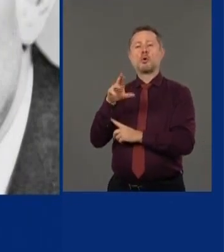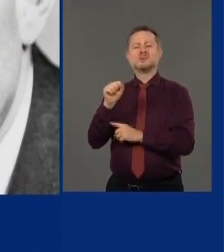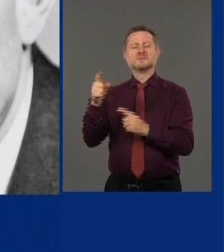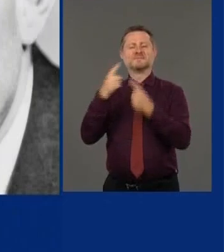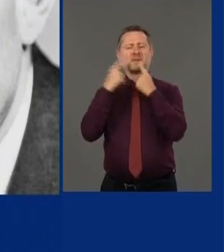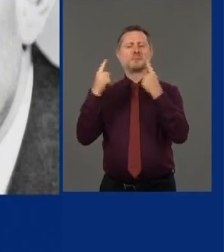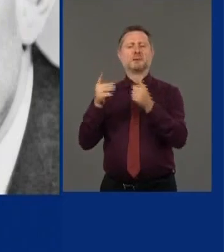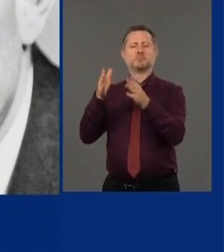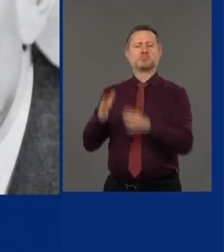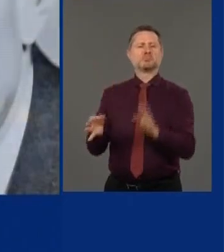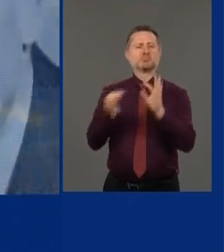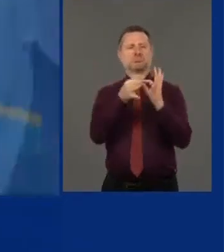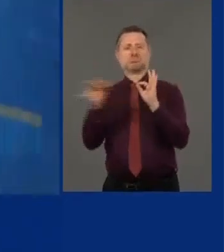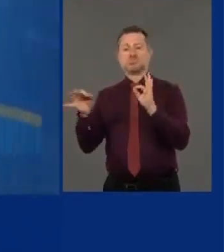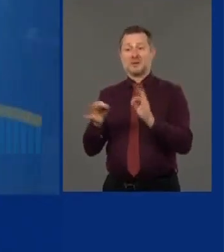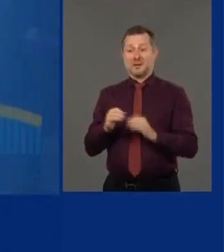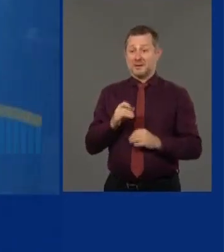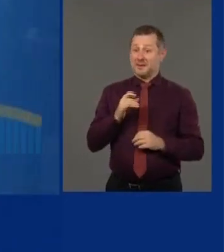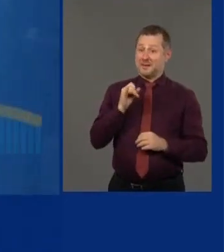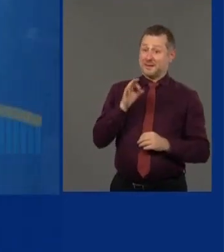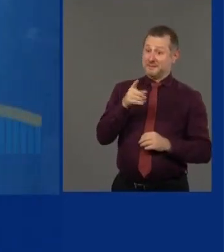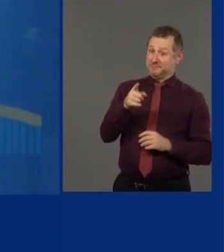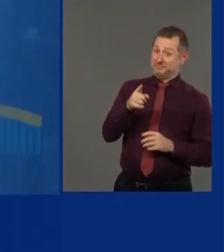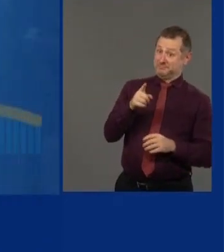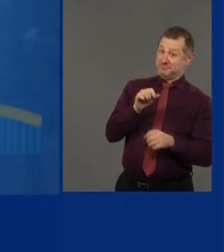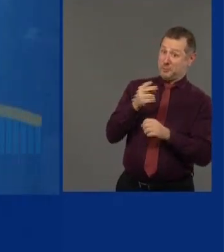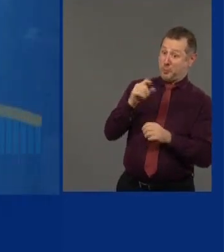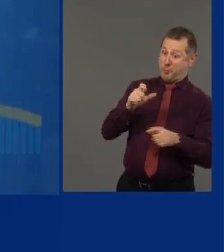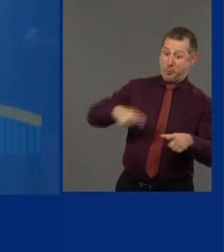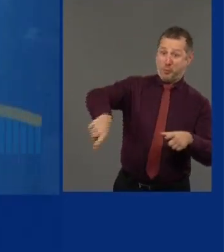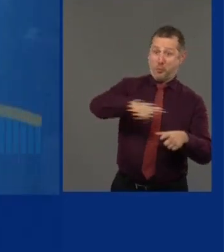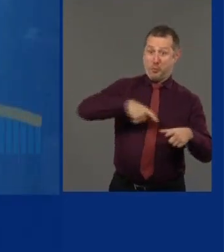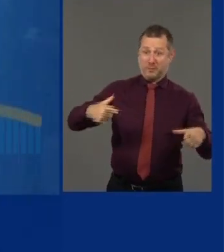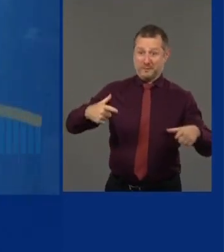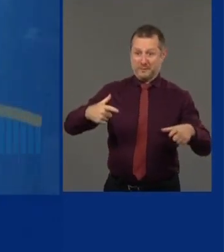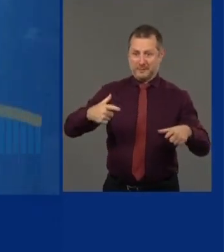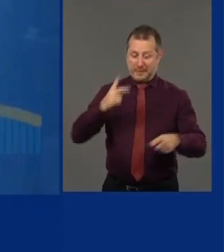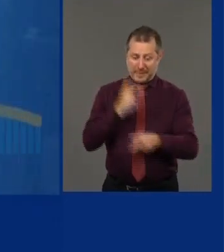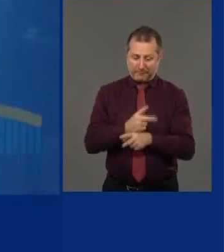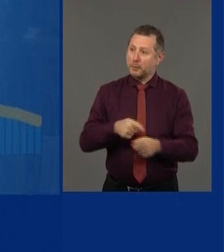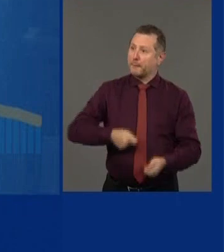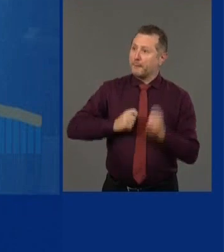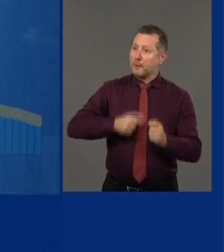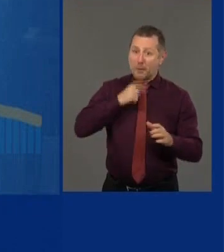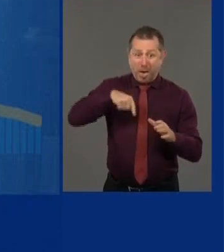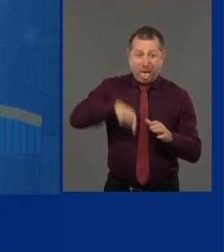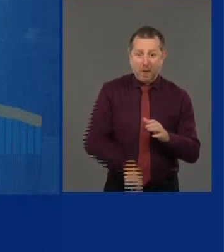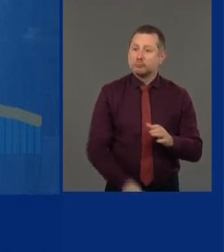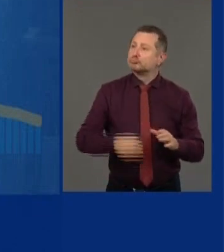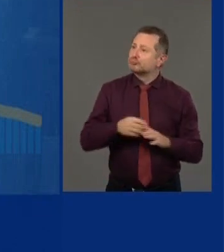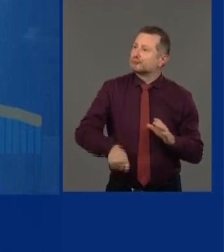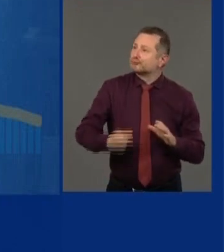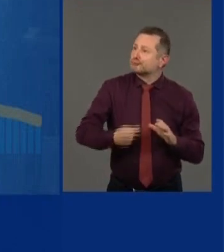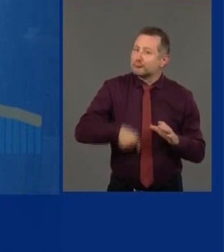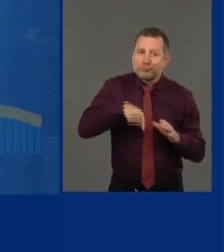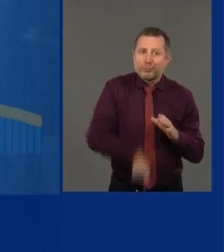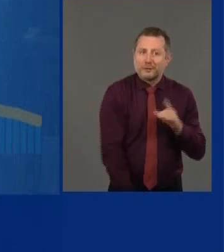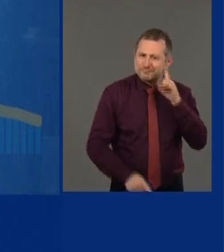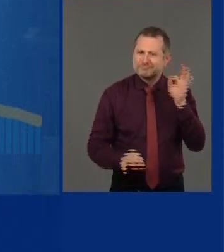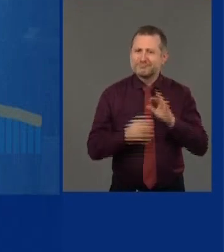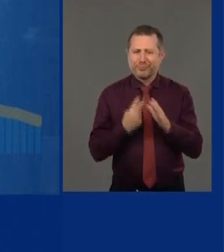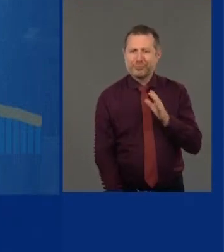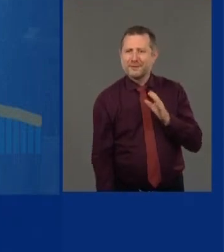digging. Not a New York quote, but it's right. Where are we in New York?